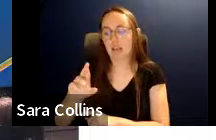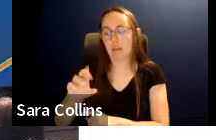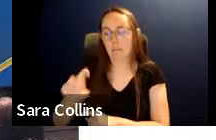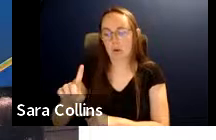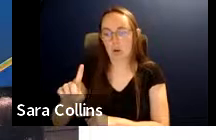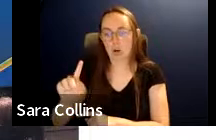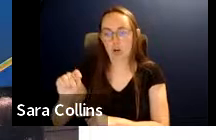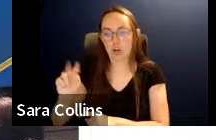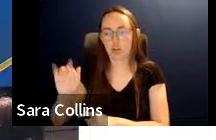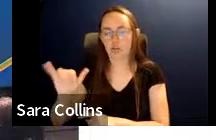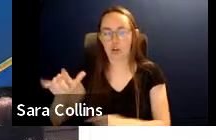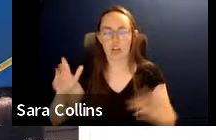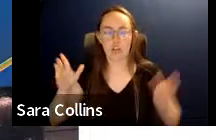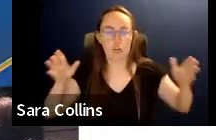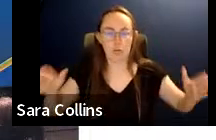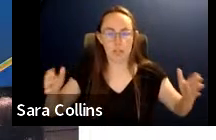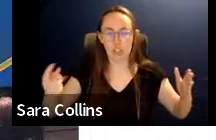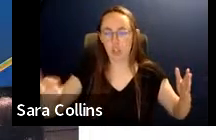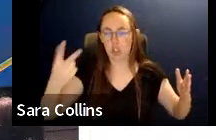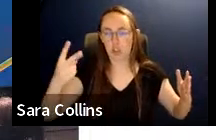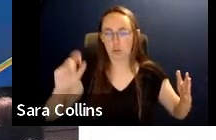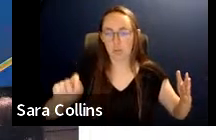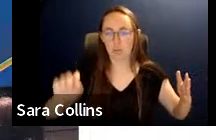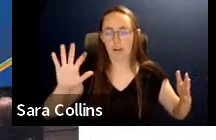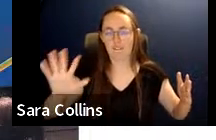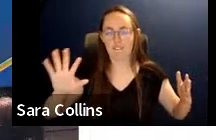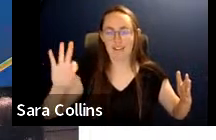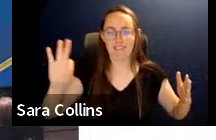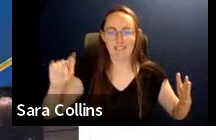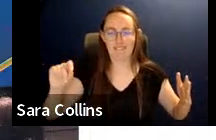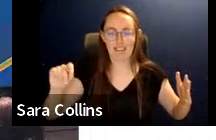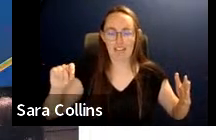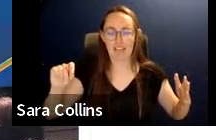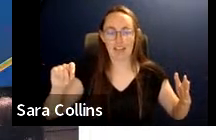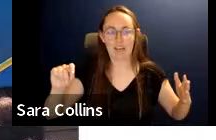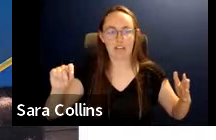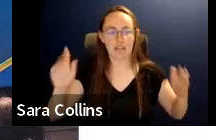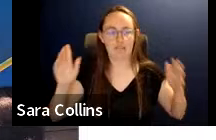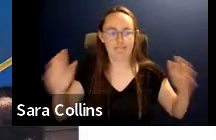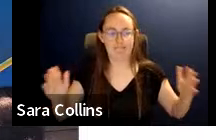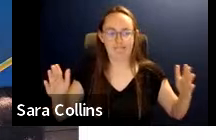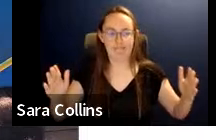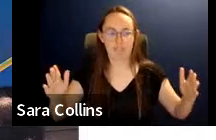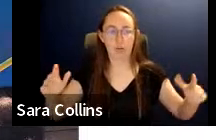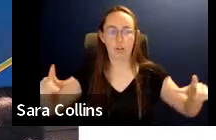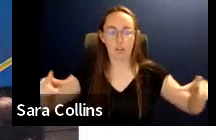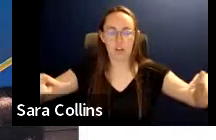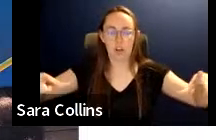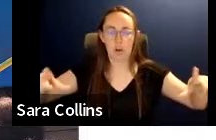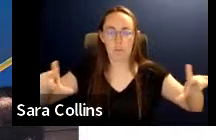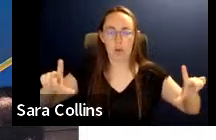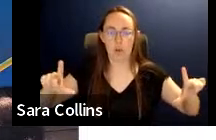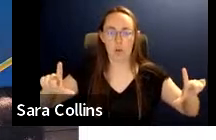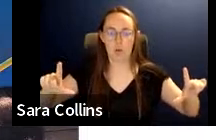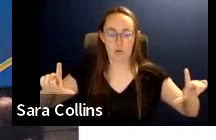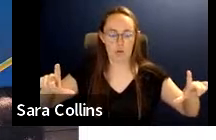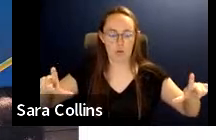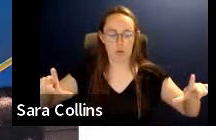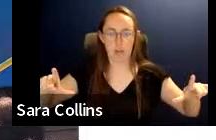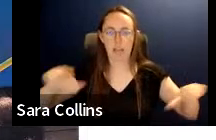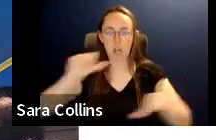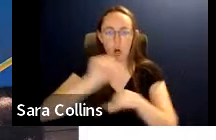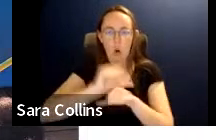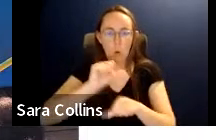2.5 feet wide. It's a square, actually, square, but it's tapered and has an edge so that you can work soil, what we